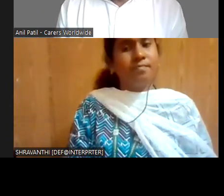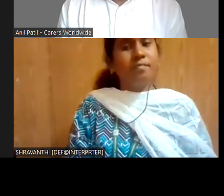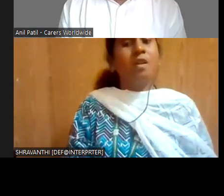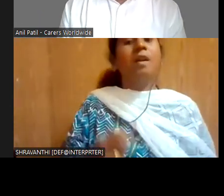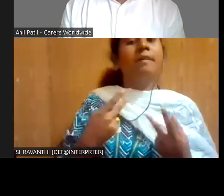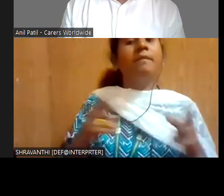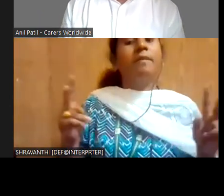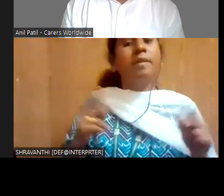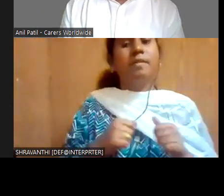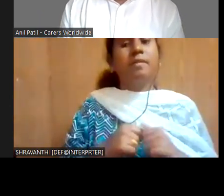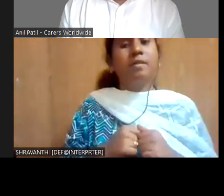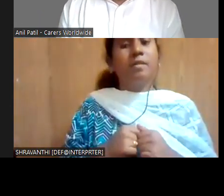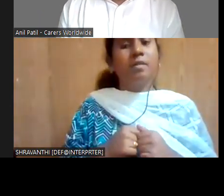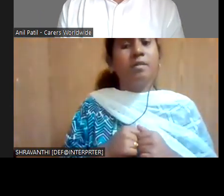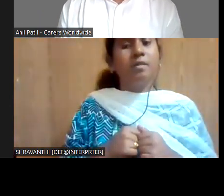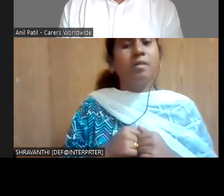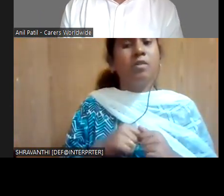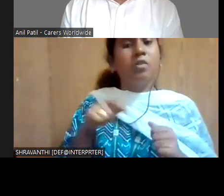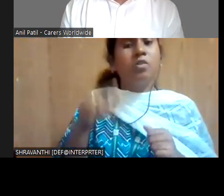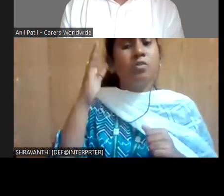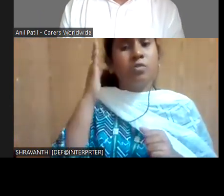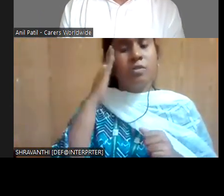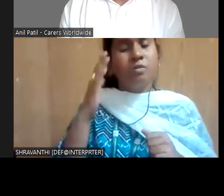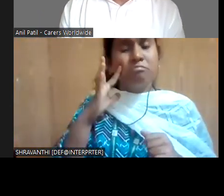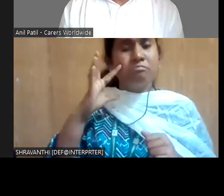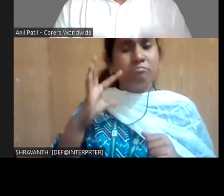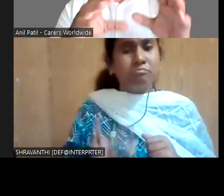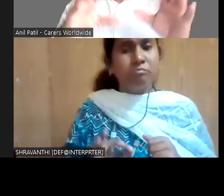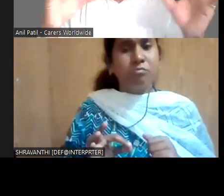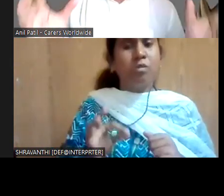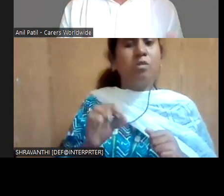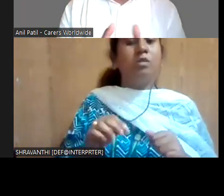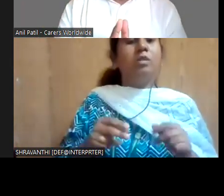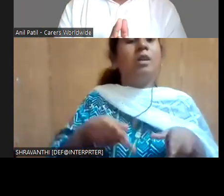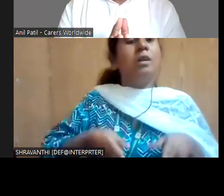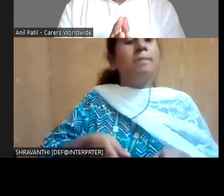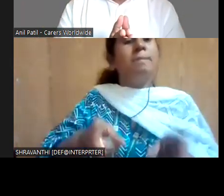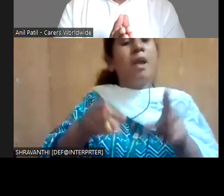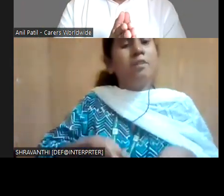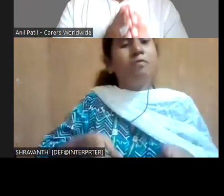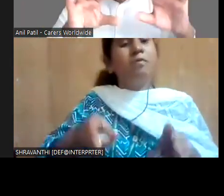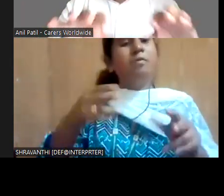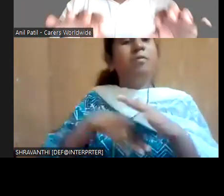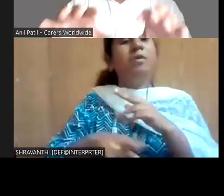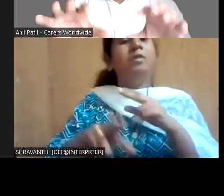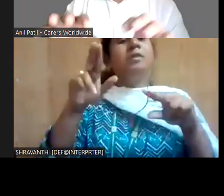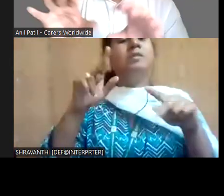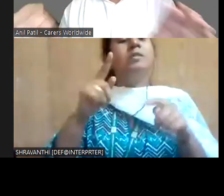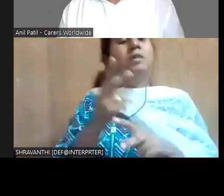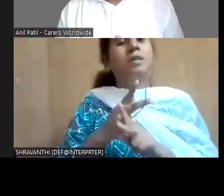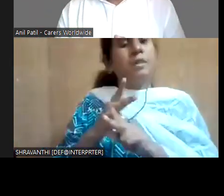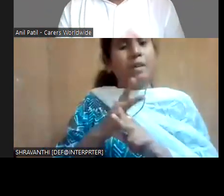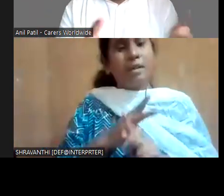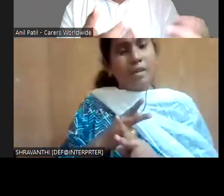finally, you know, it is important to have the platform for the carers. We have the platform